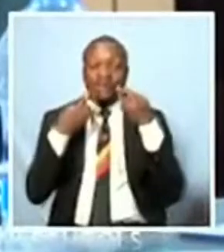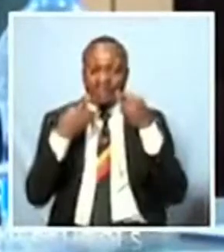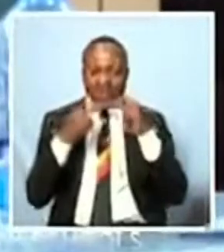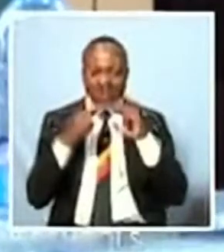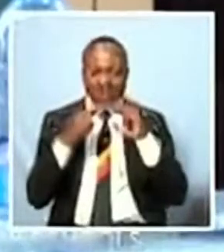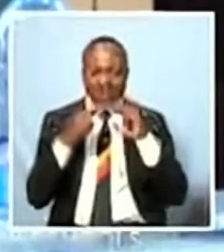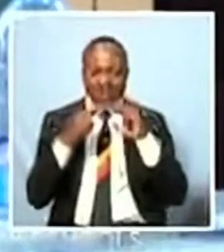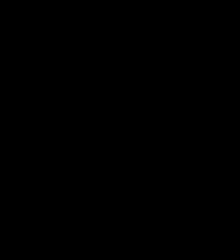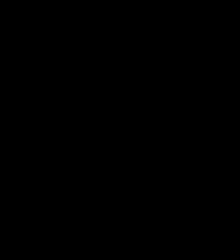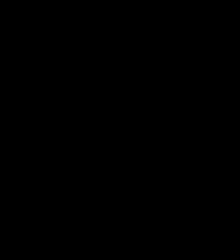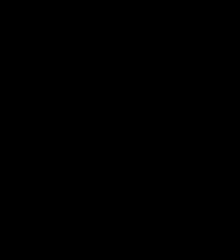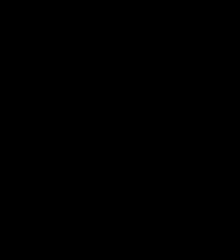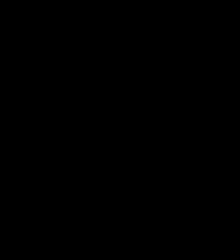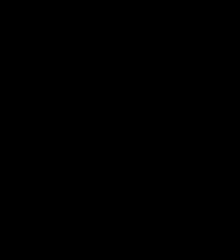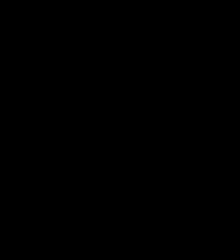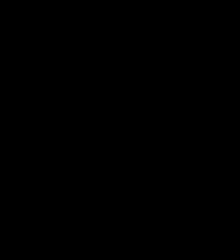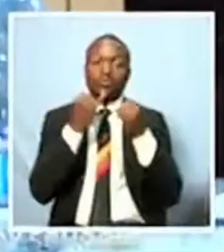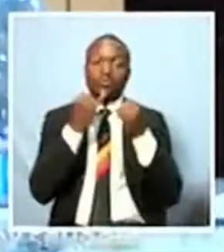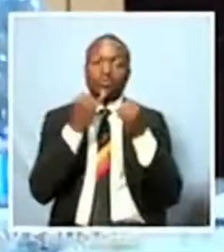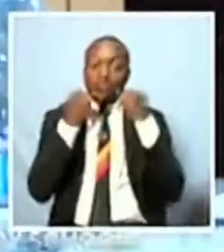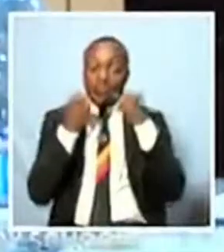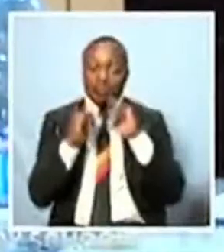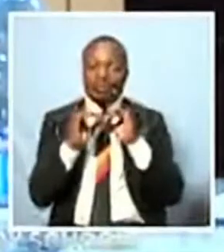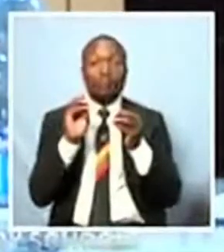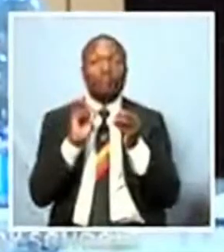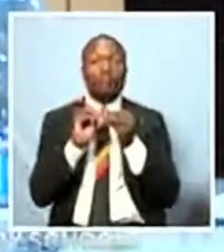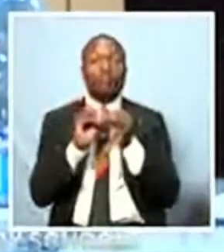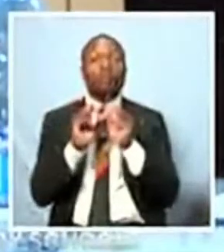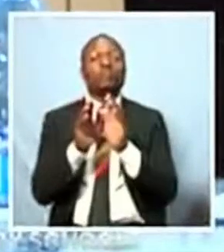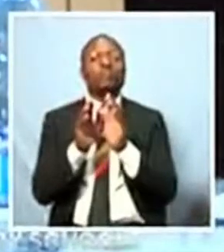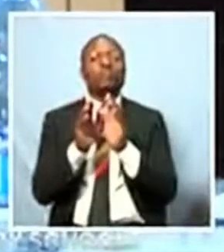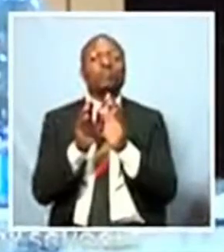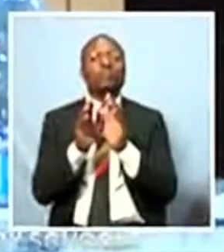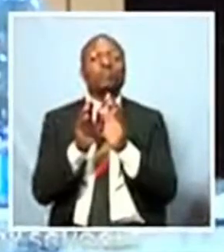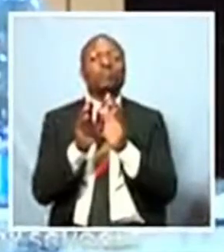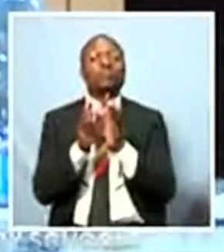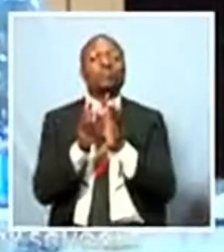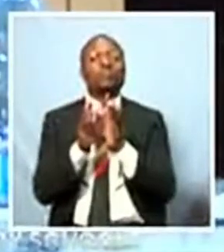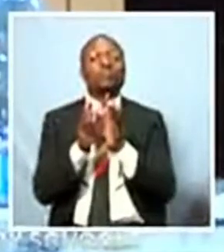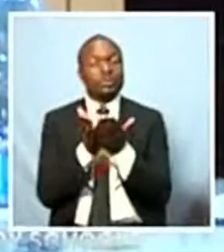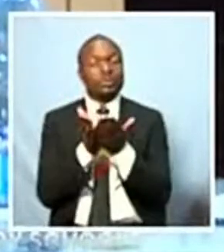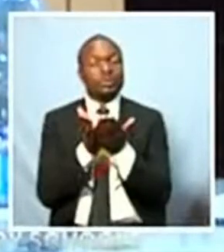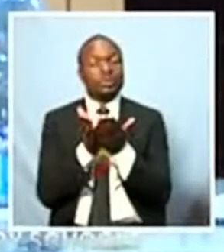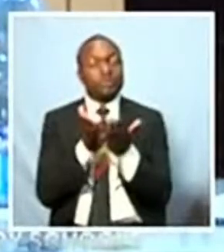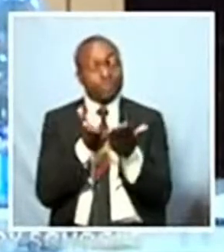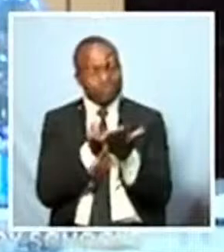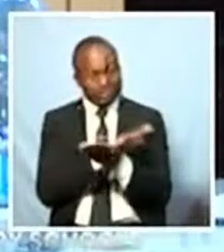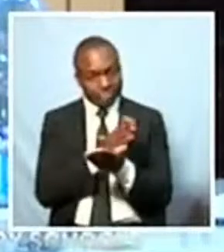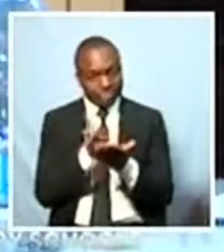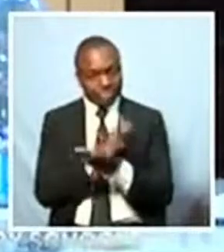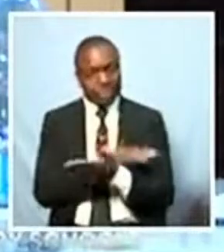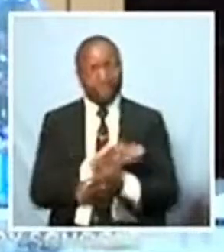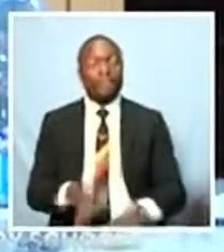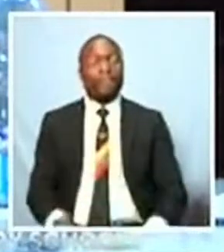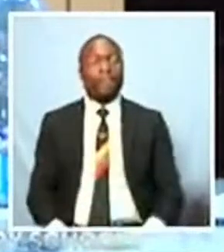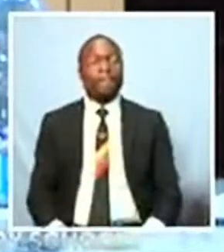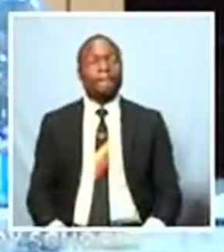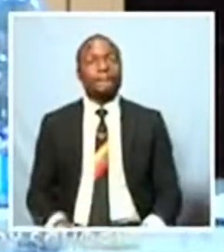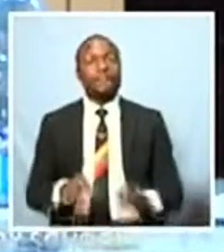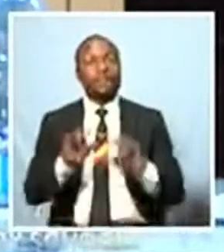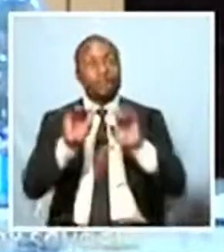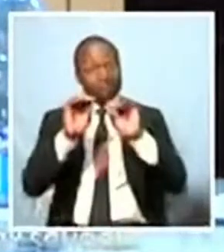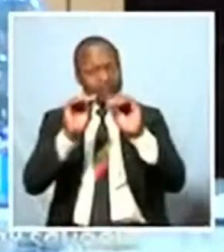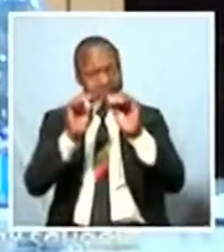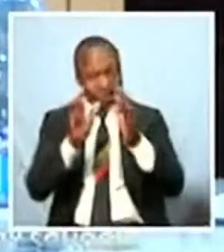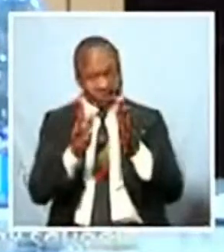there were modules that went. They were go go through. Very good. And the teachers